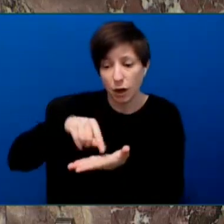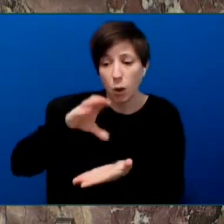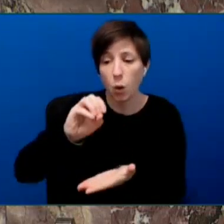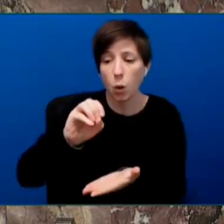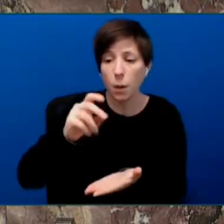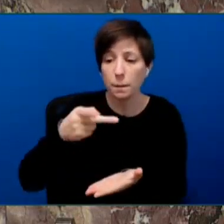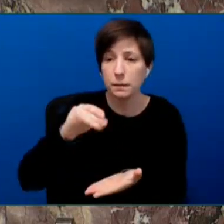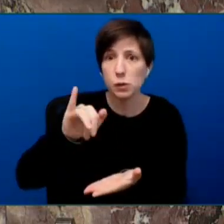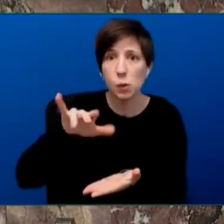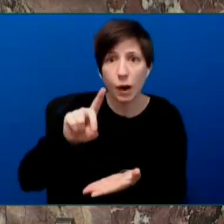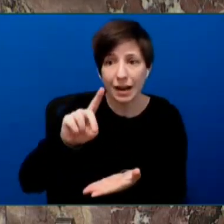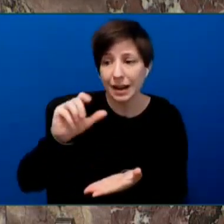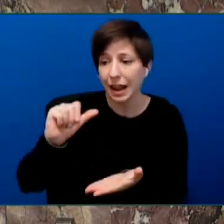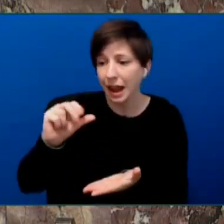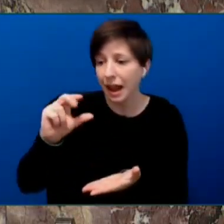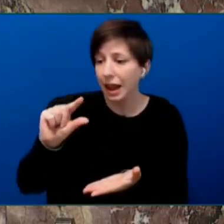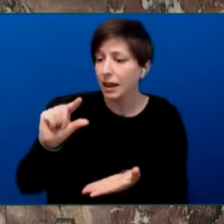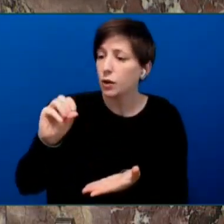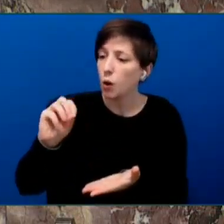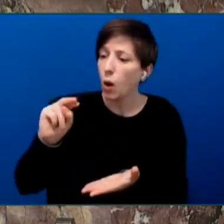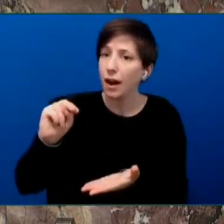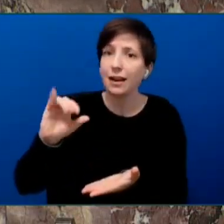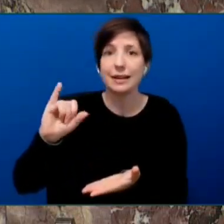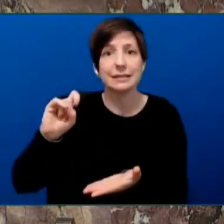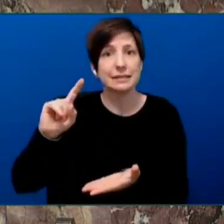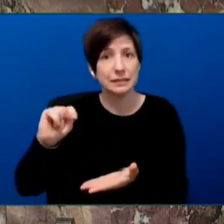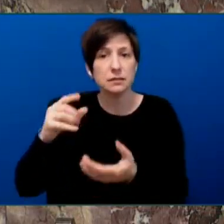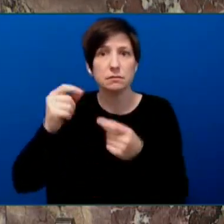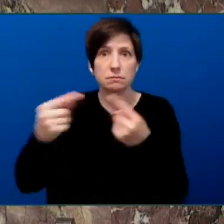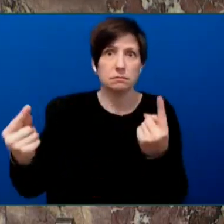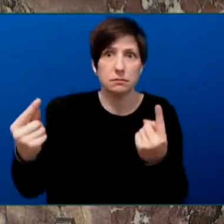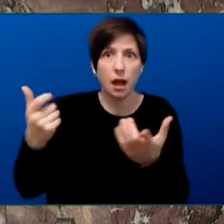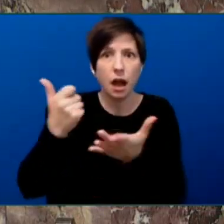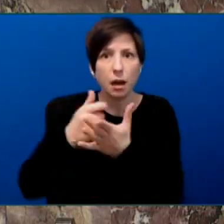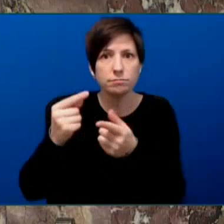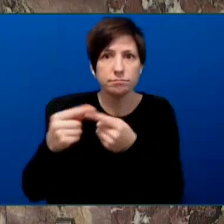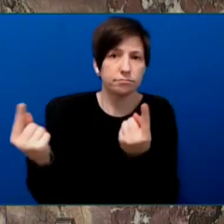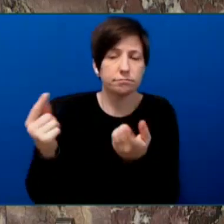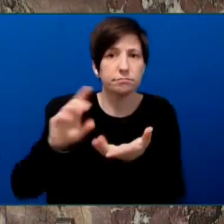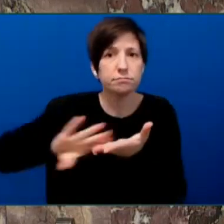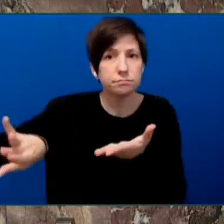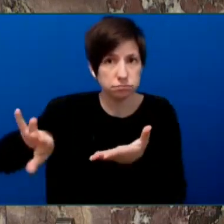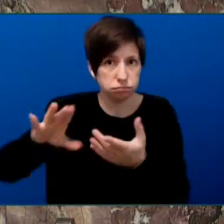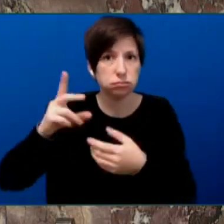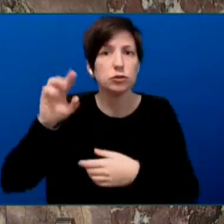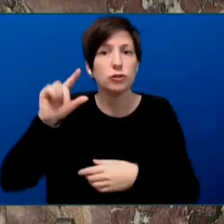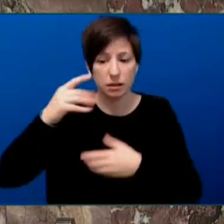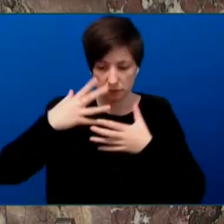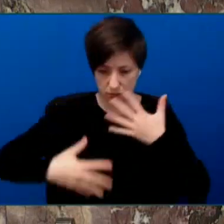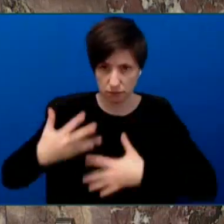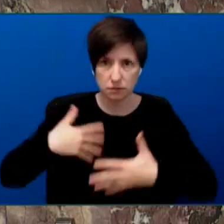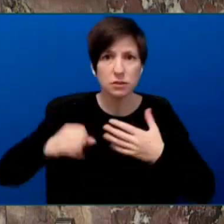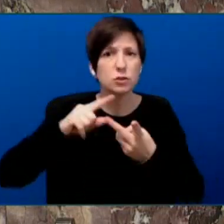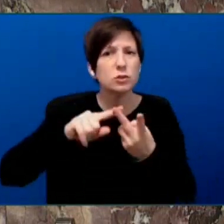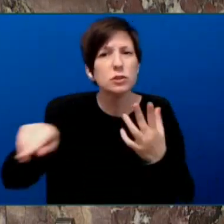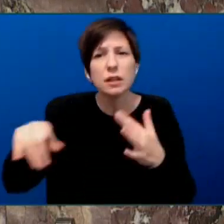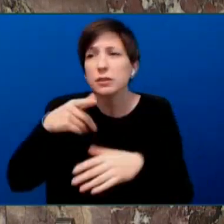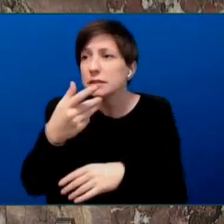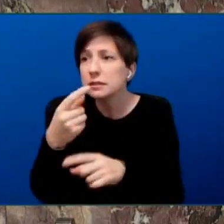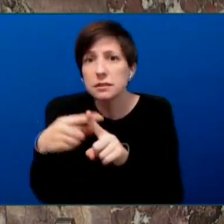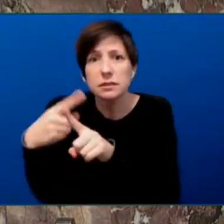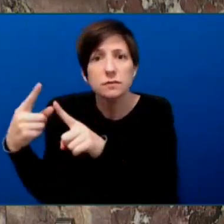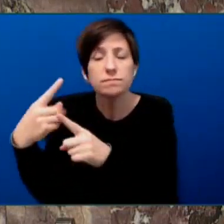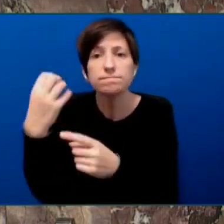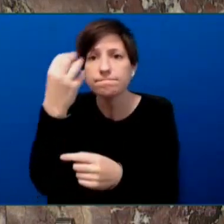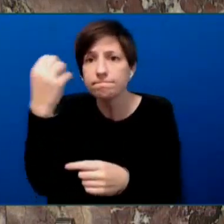why we're responding to all of the advice that we get from frontline physicians, from nurses, from people in public health and in our